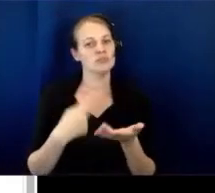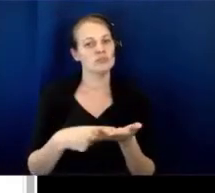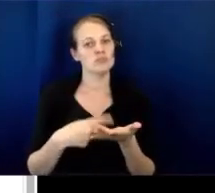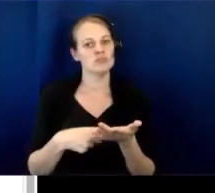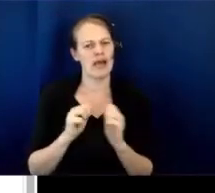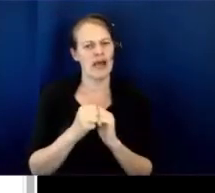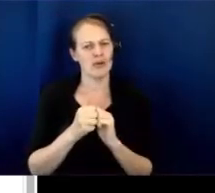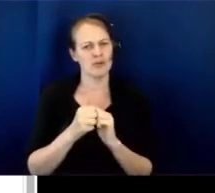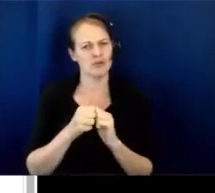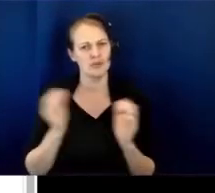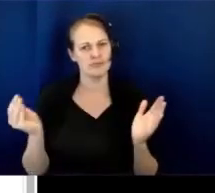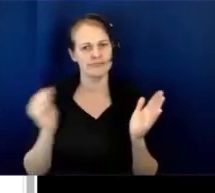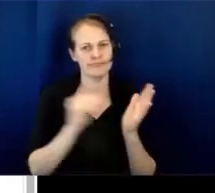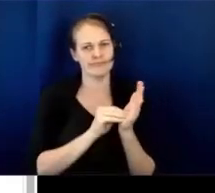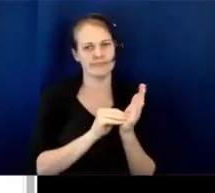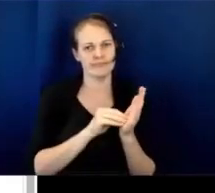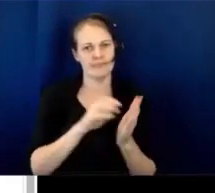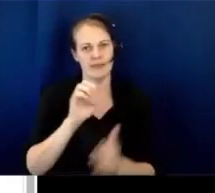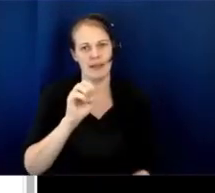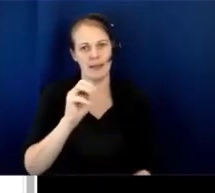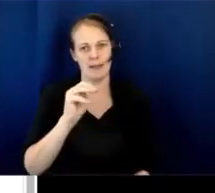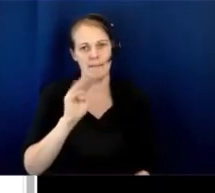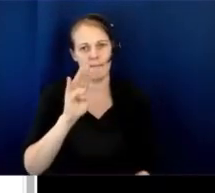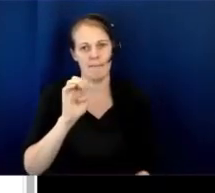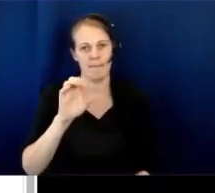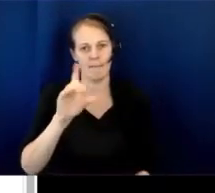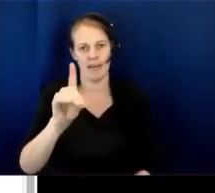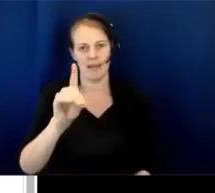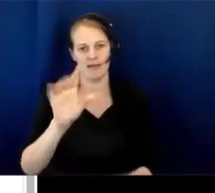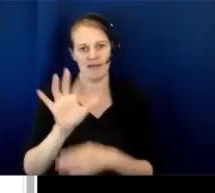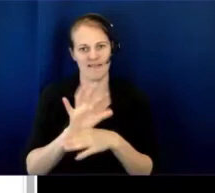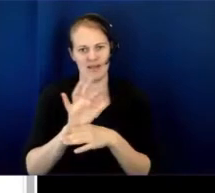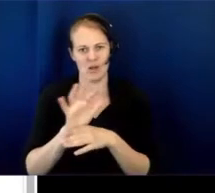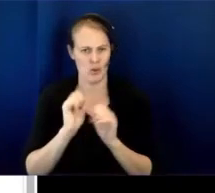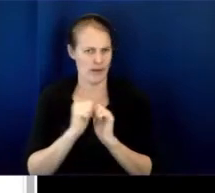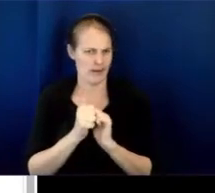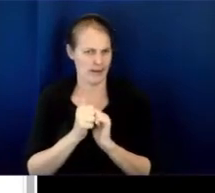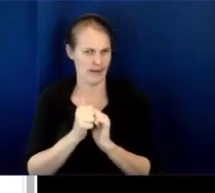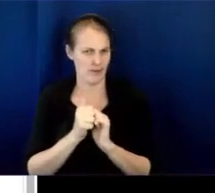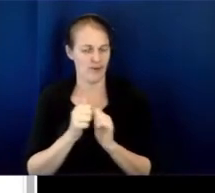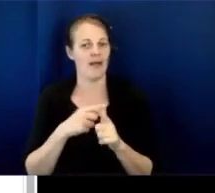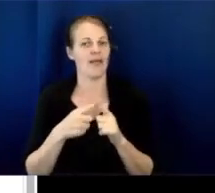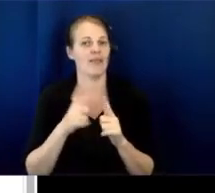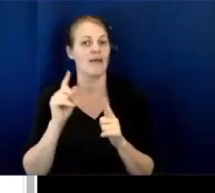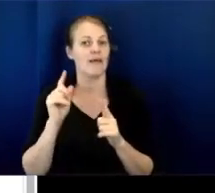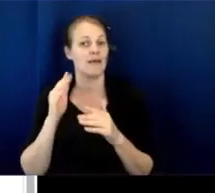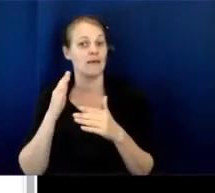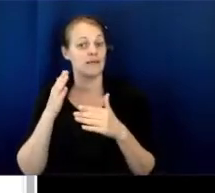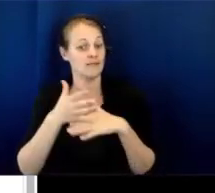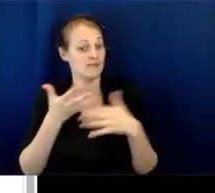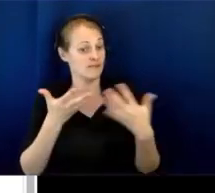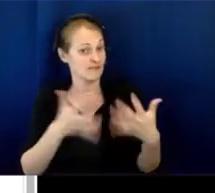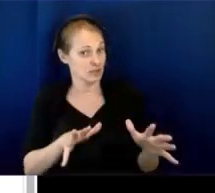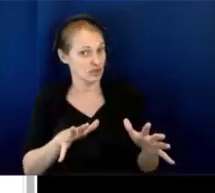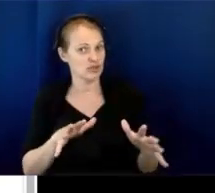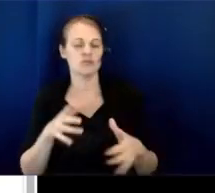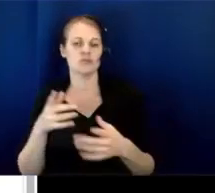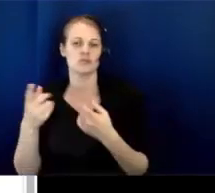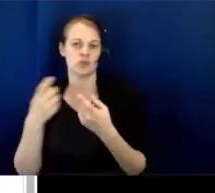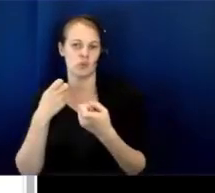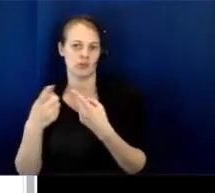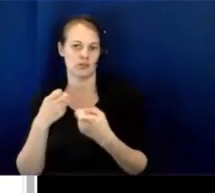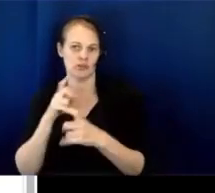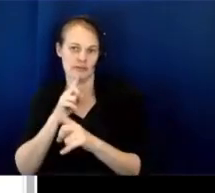a video, and then I'll go through a demonstration. And then after that, we're going to have a Q&A where I can feel free to answer any of your